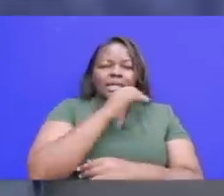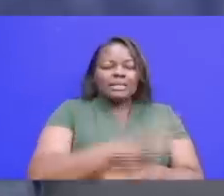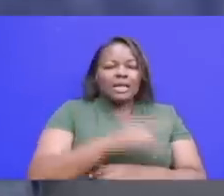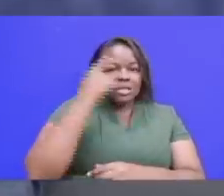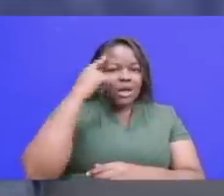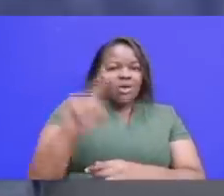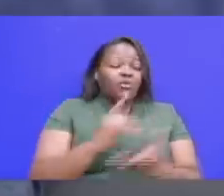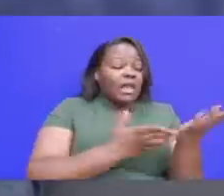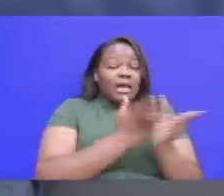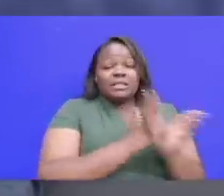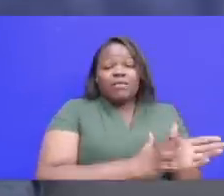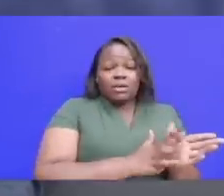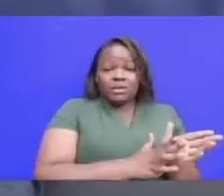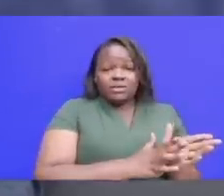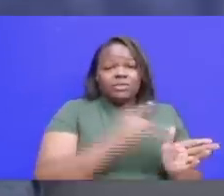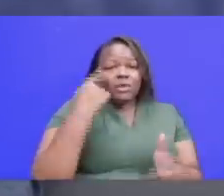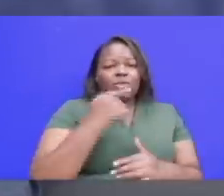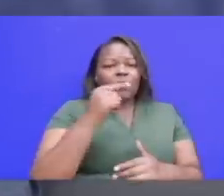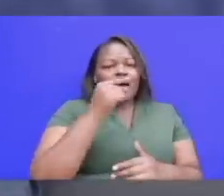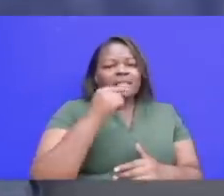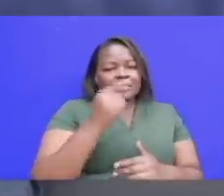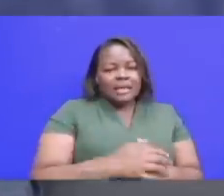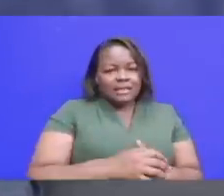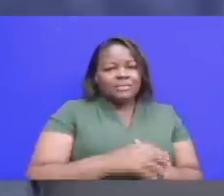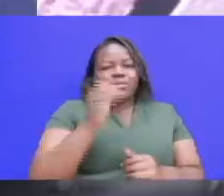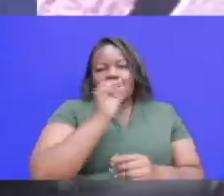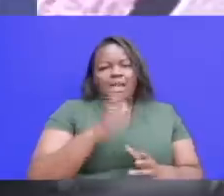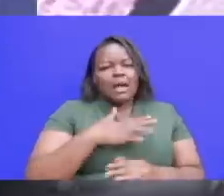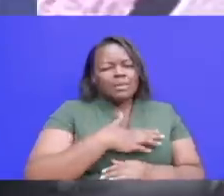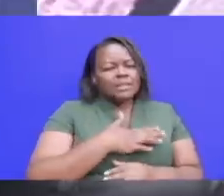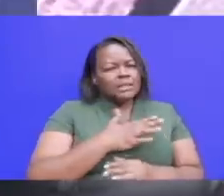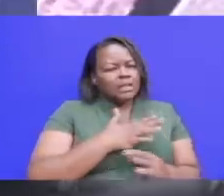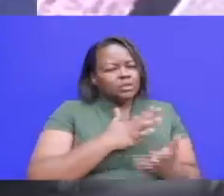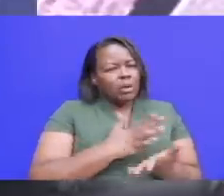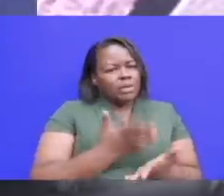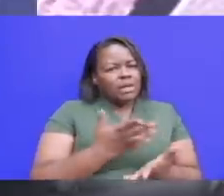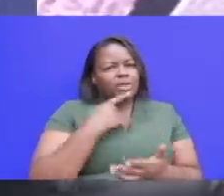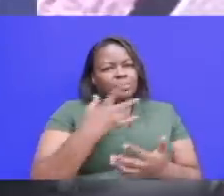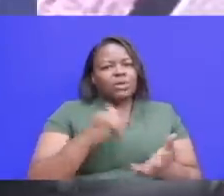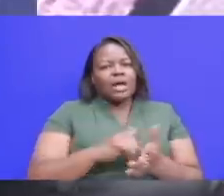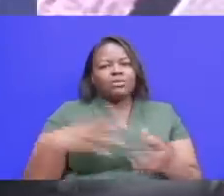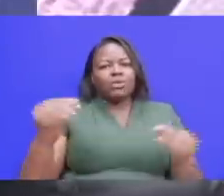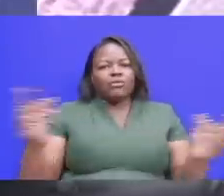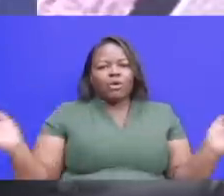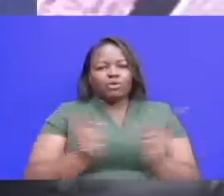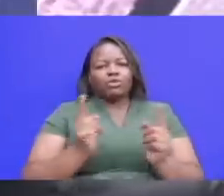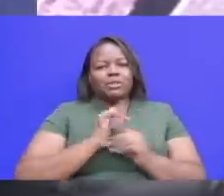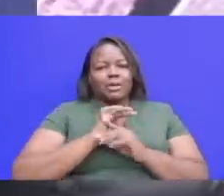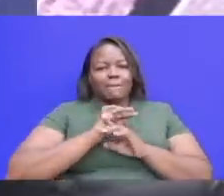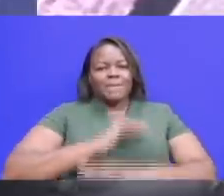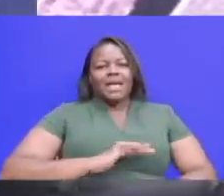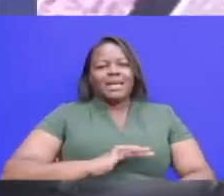maids being mentioned. Elder, you will pause there. Yes. So that we go for a short break. Short